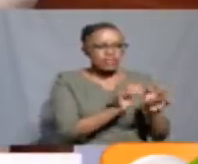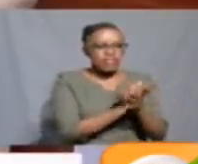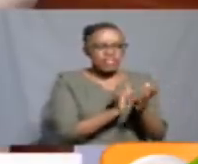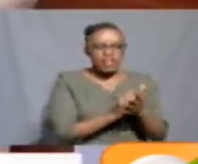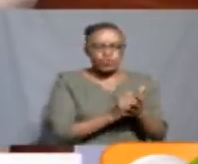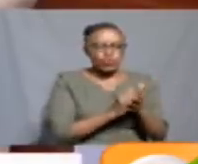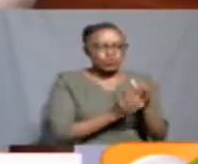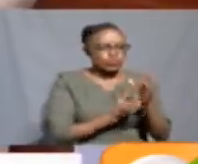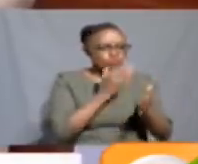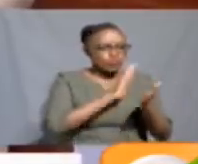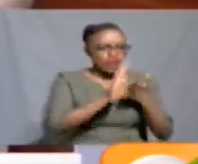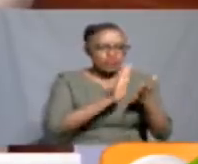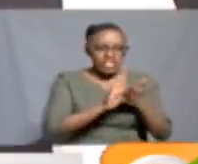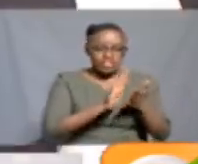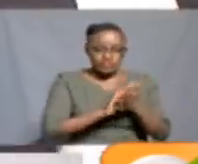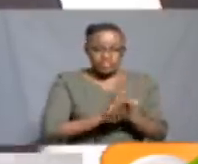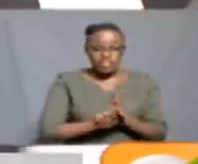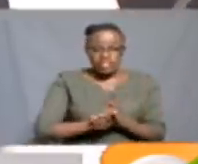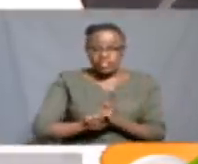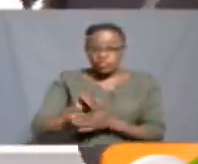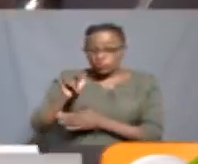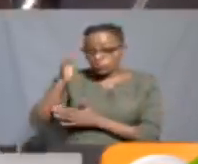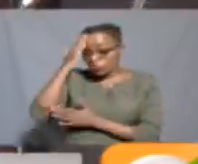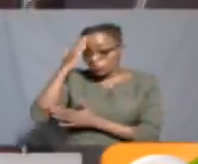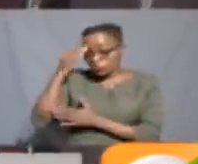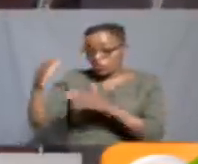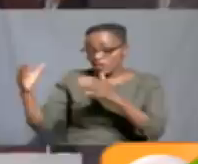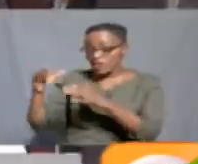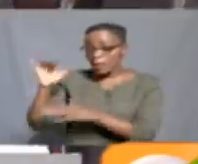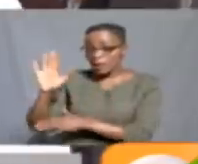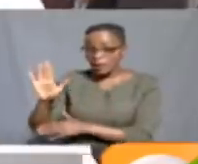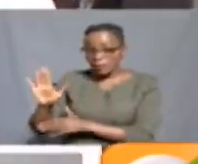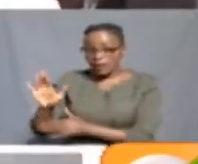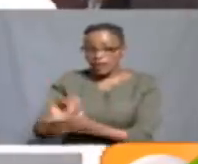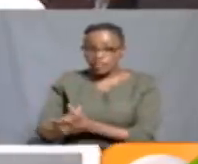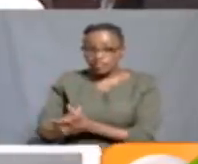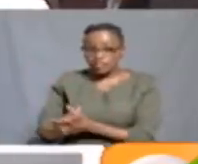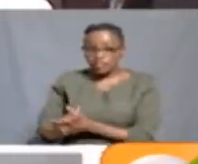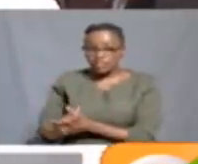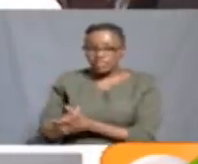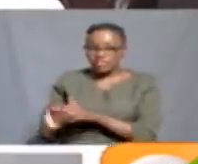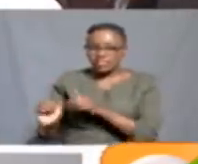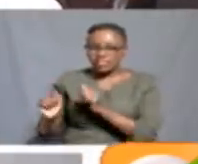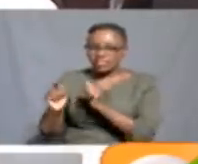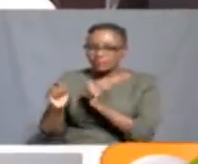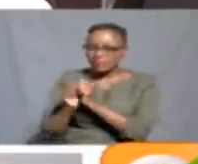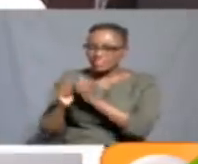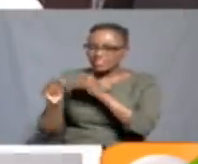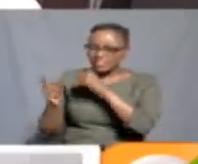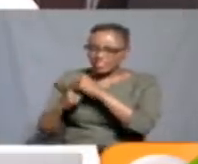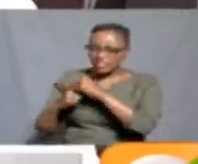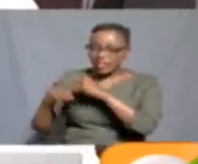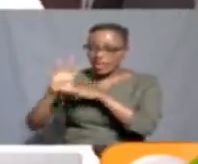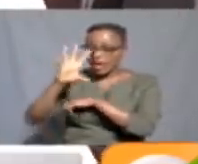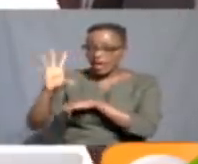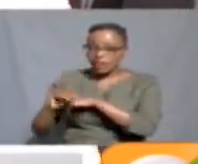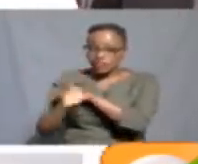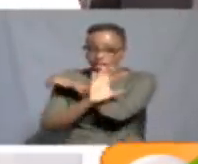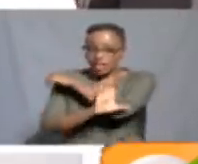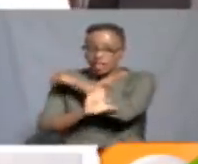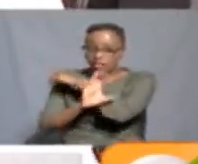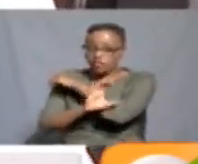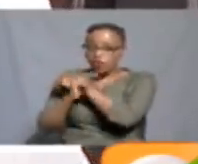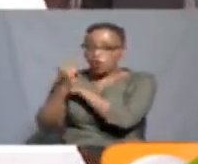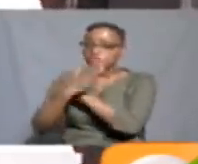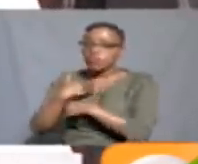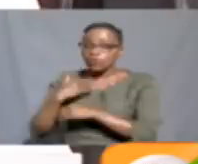speed. Manu. Yeah. You and your companies are in 16 African countries. And I just want to give